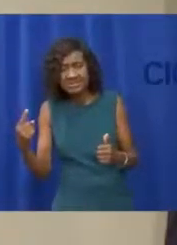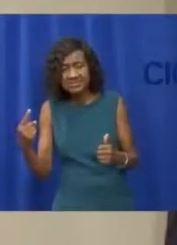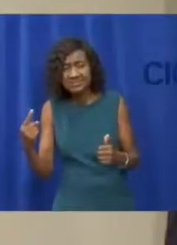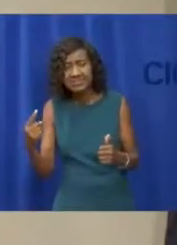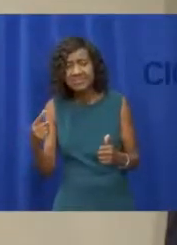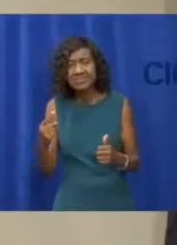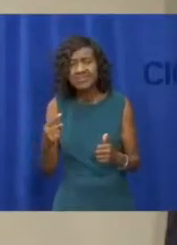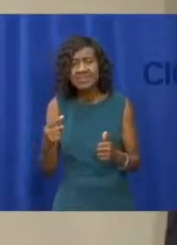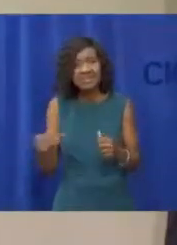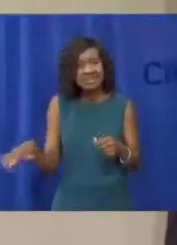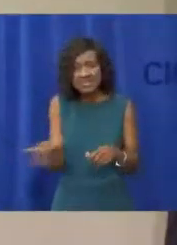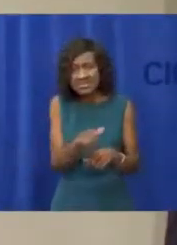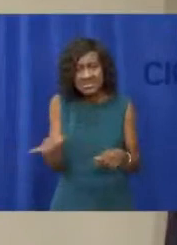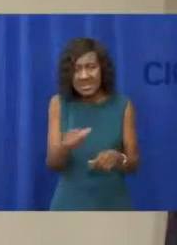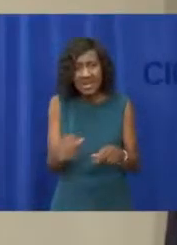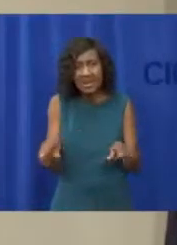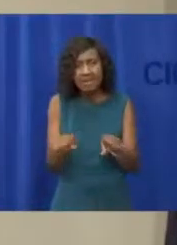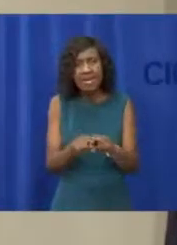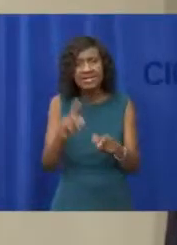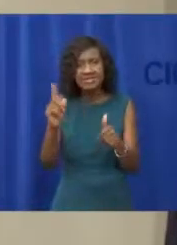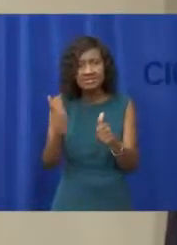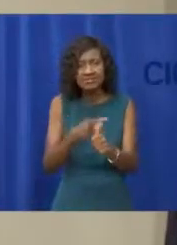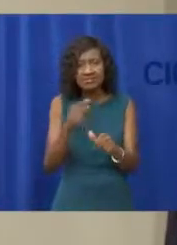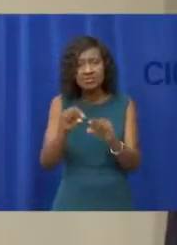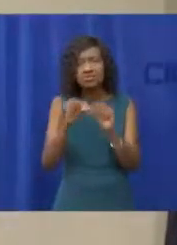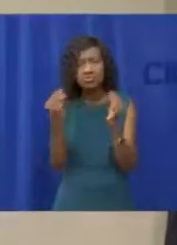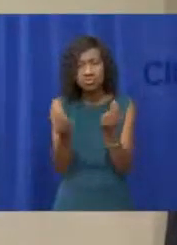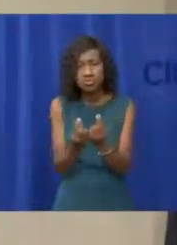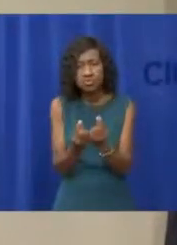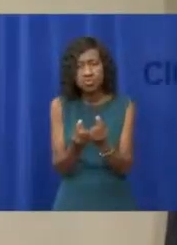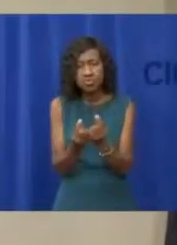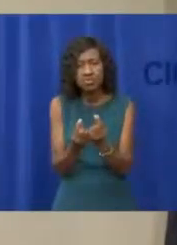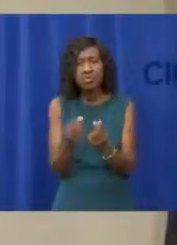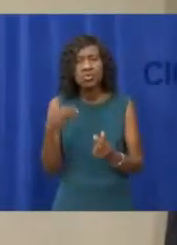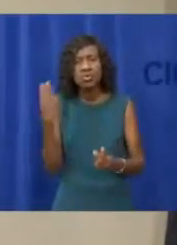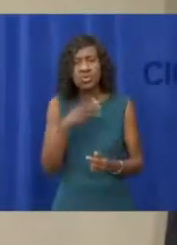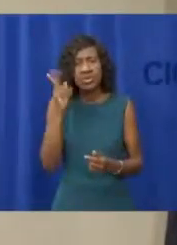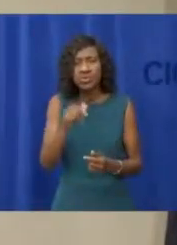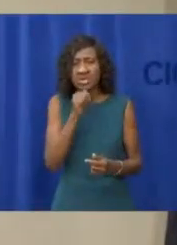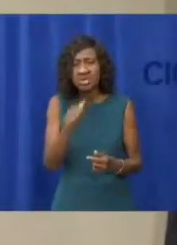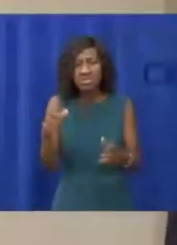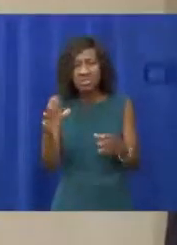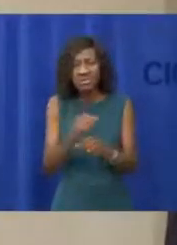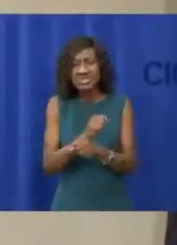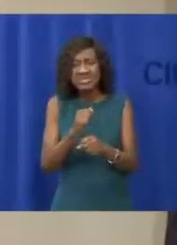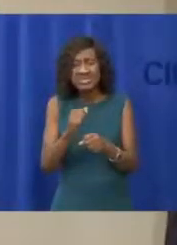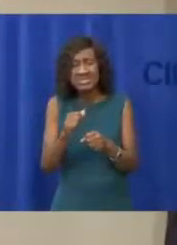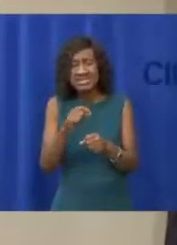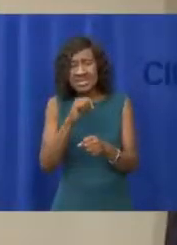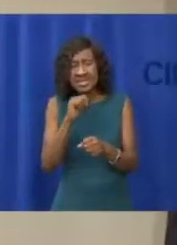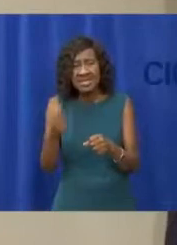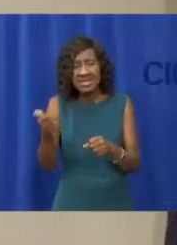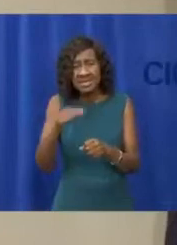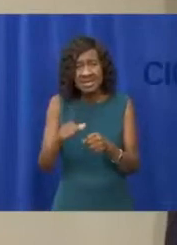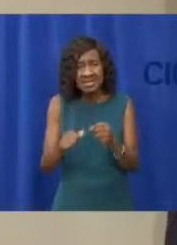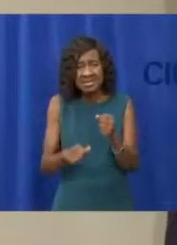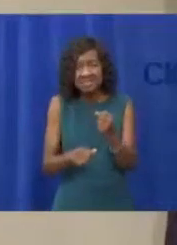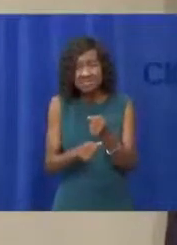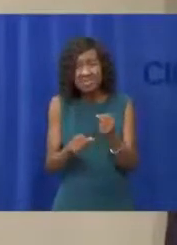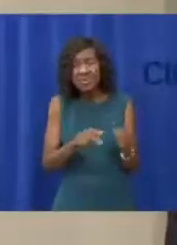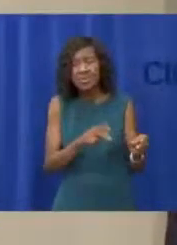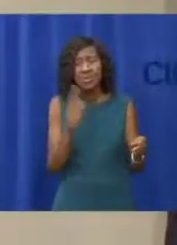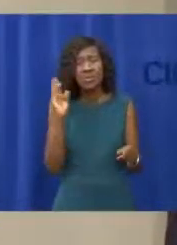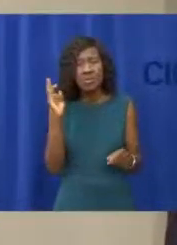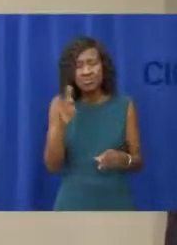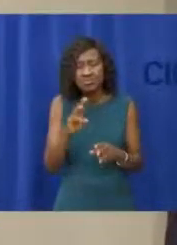the first group. So, we will not take any risks with the health and welfare of everybody on these islands. So the small